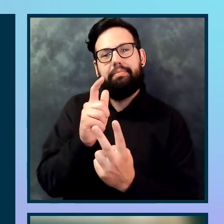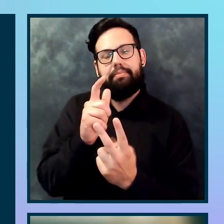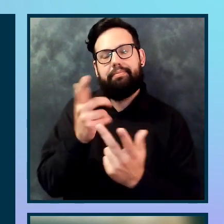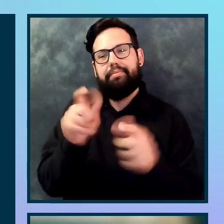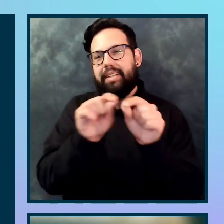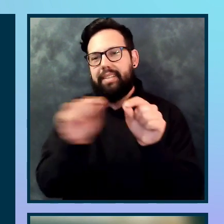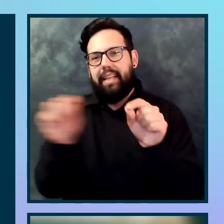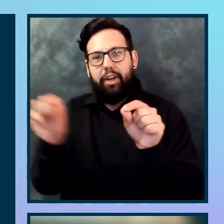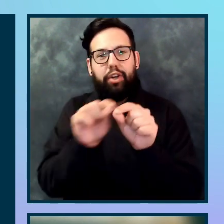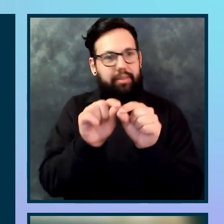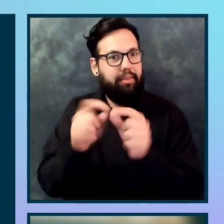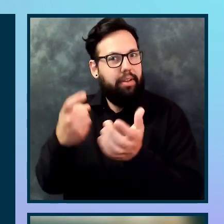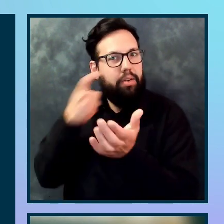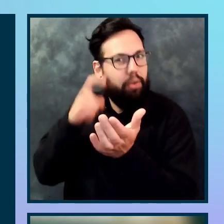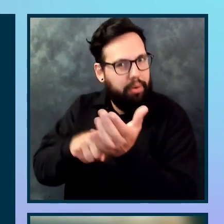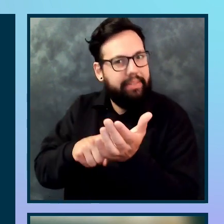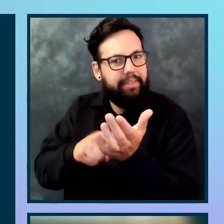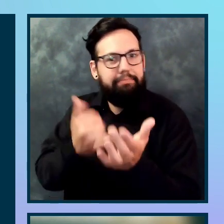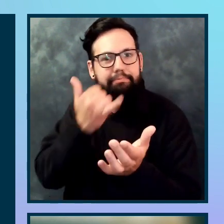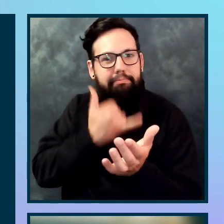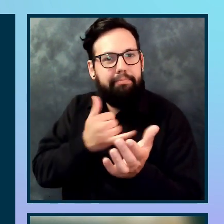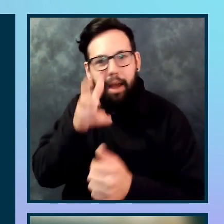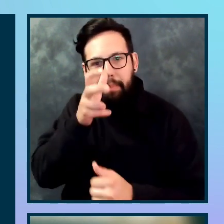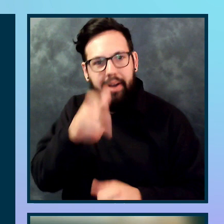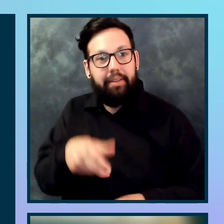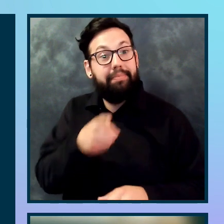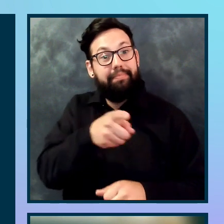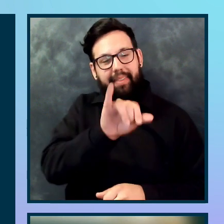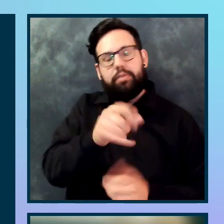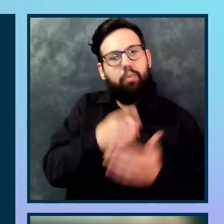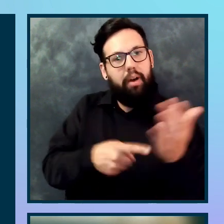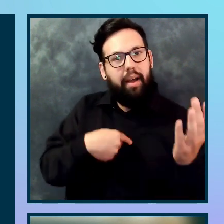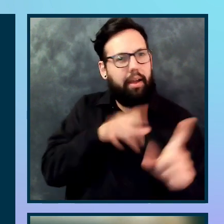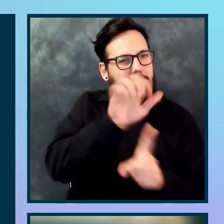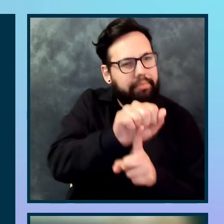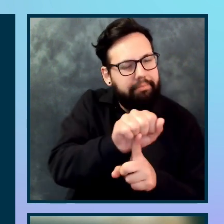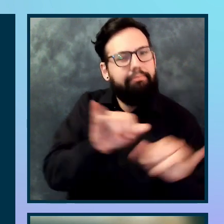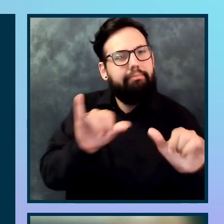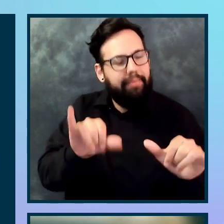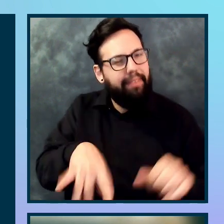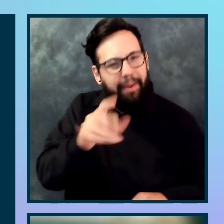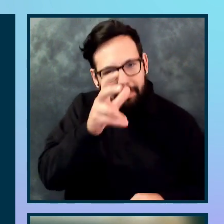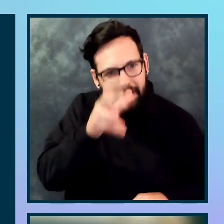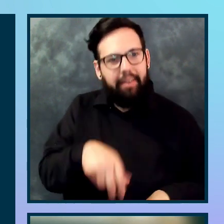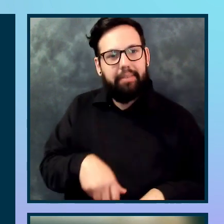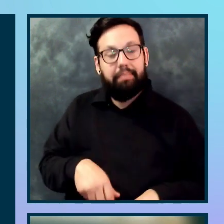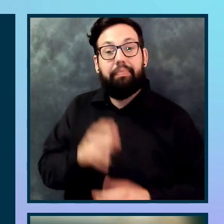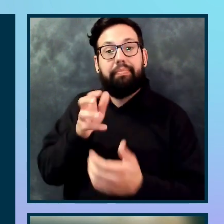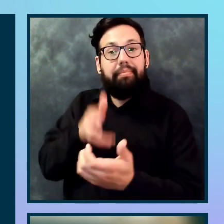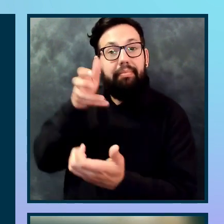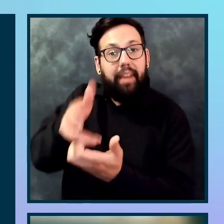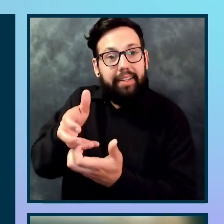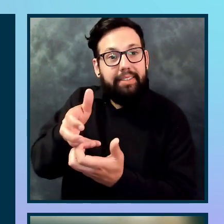at this. This is an example of the bug that I found. A custom slider, ideally it